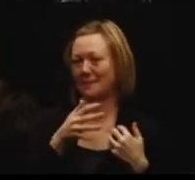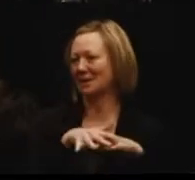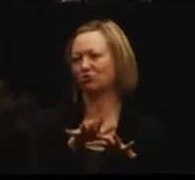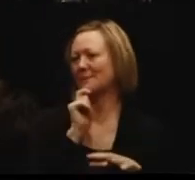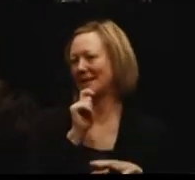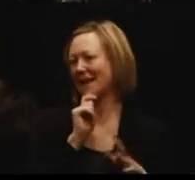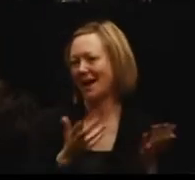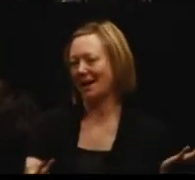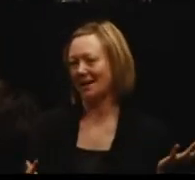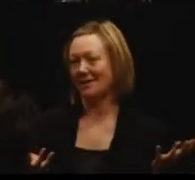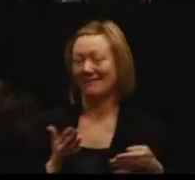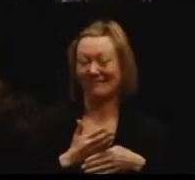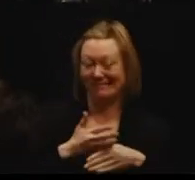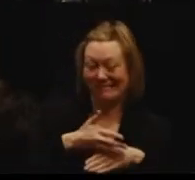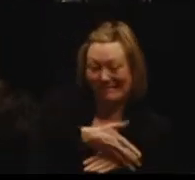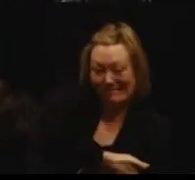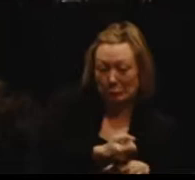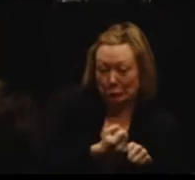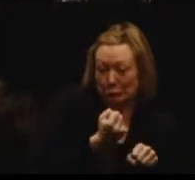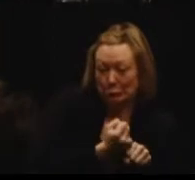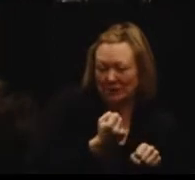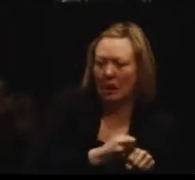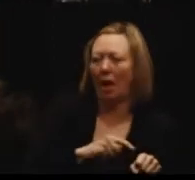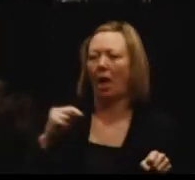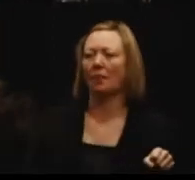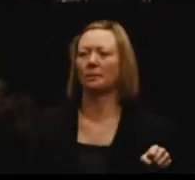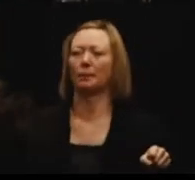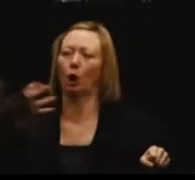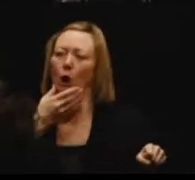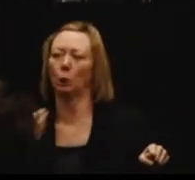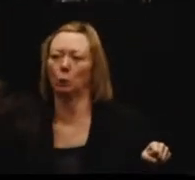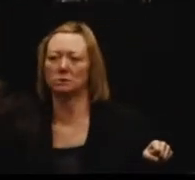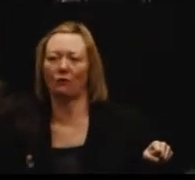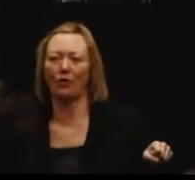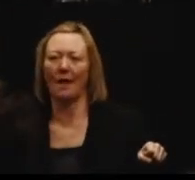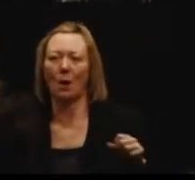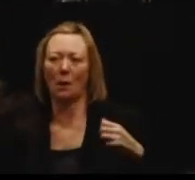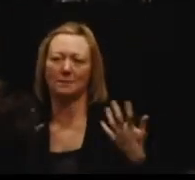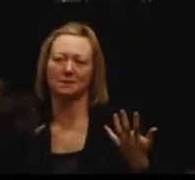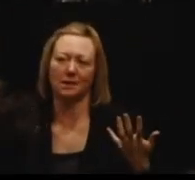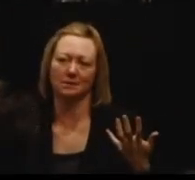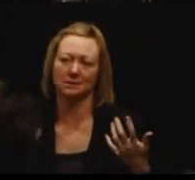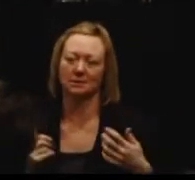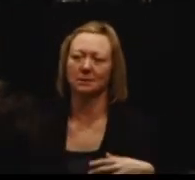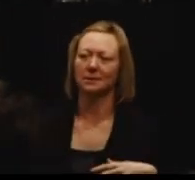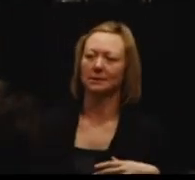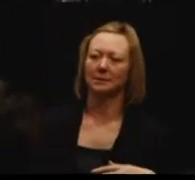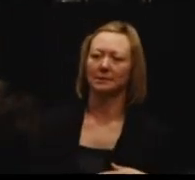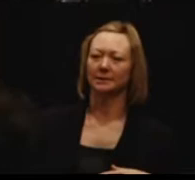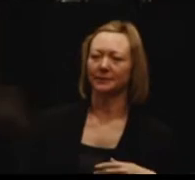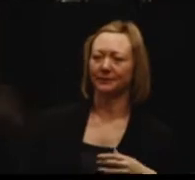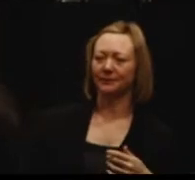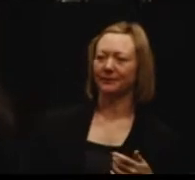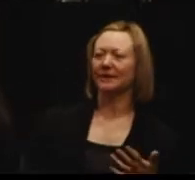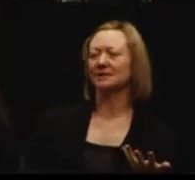hard graft which other people use within their own websites. And so we're all looking at that.